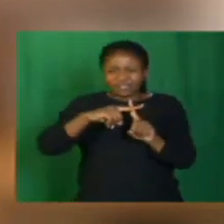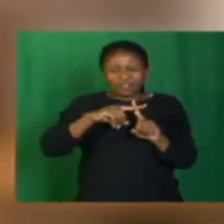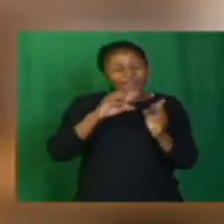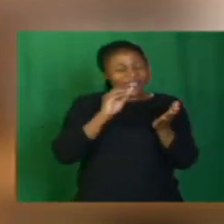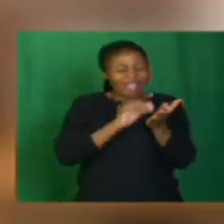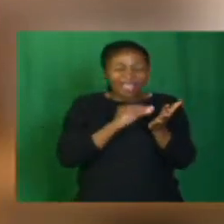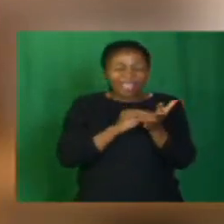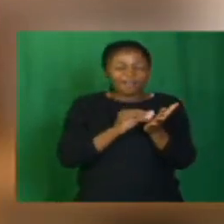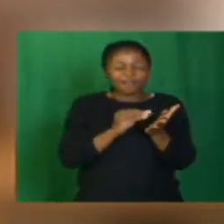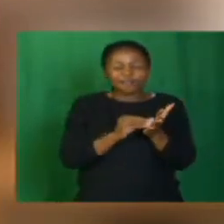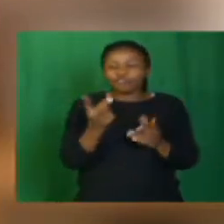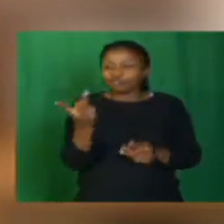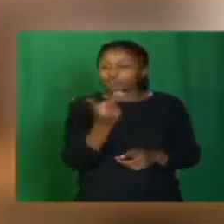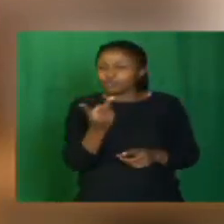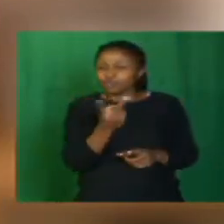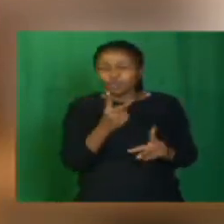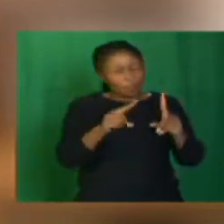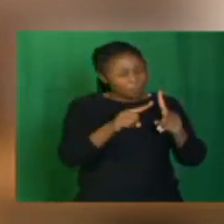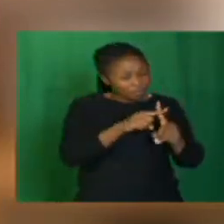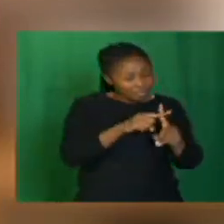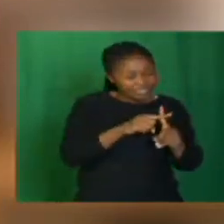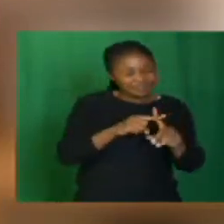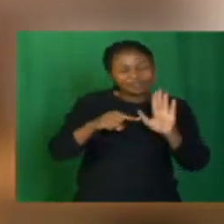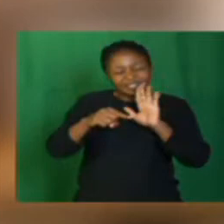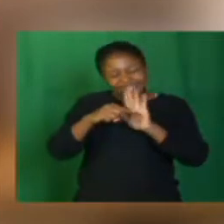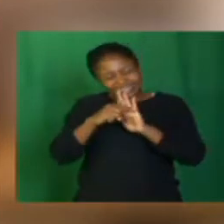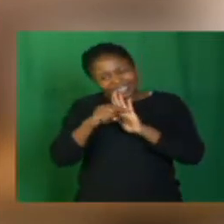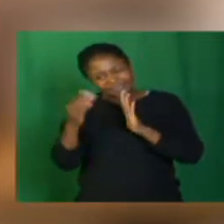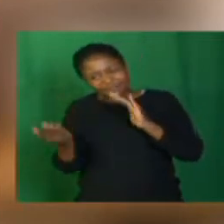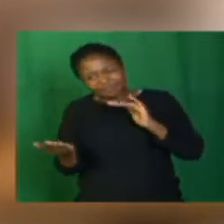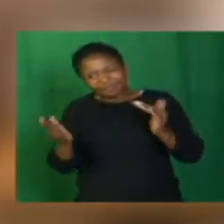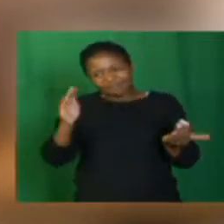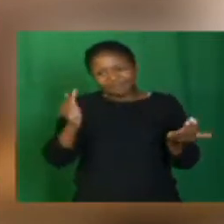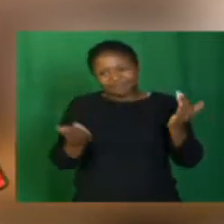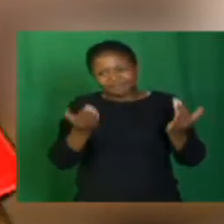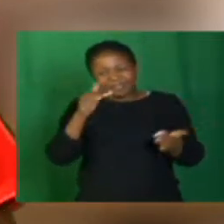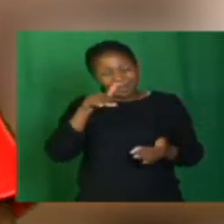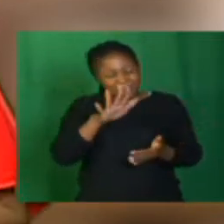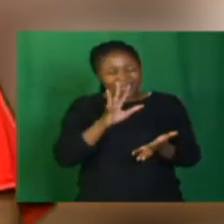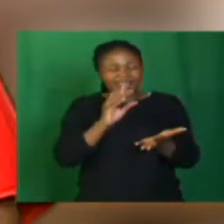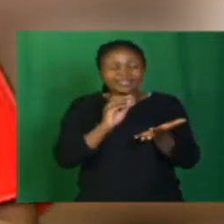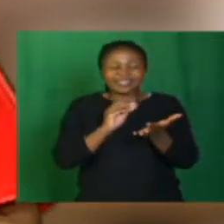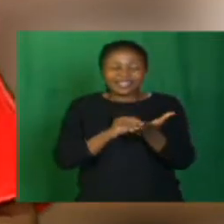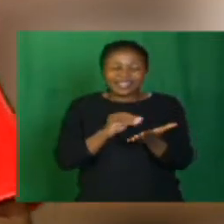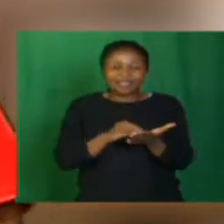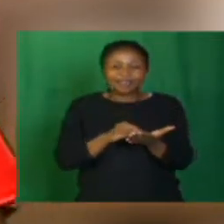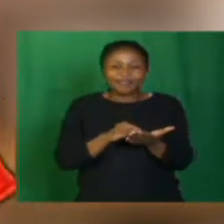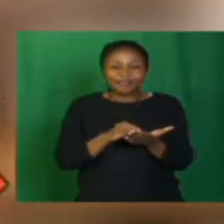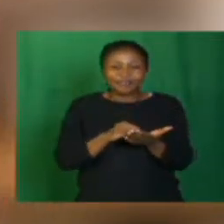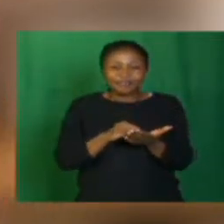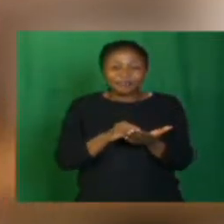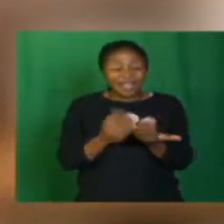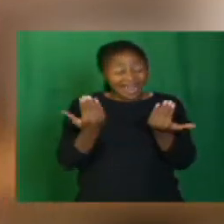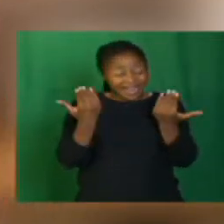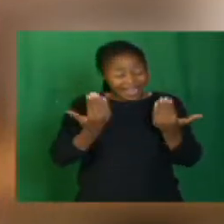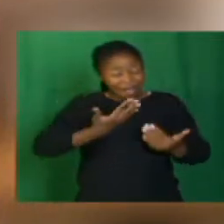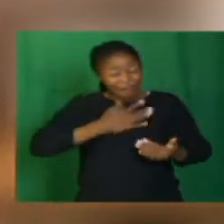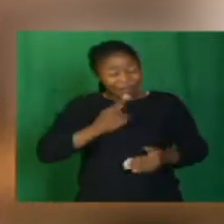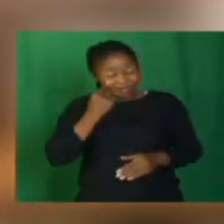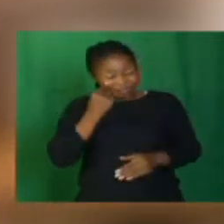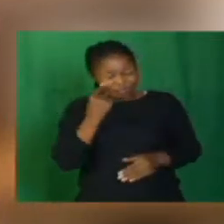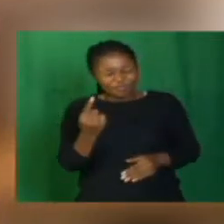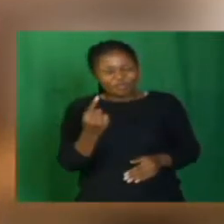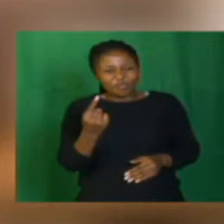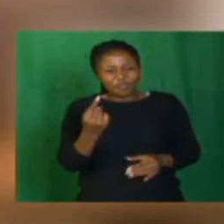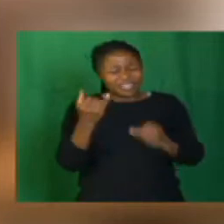both sides of the topic. What do you do next? Let's look at a sample introduction. I'm going